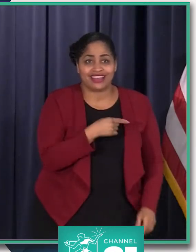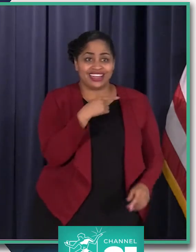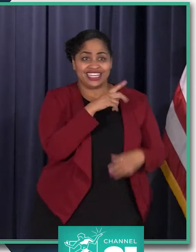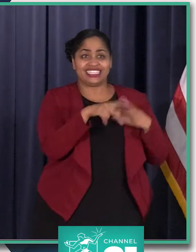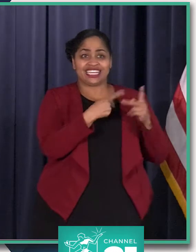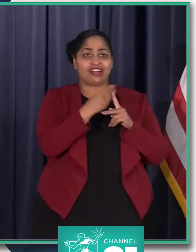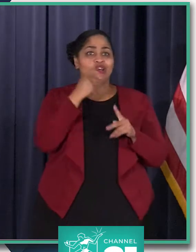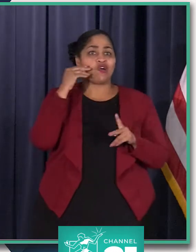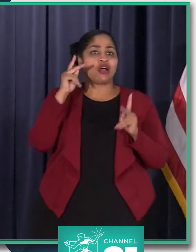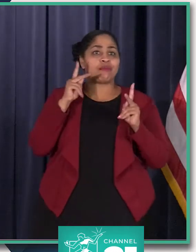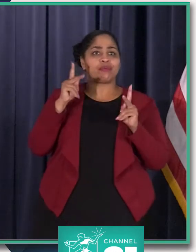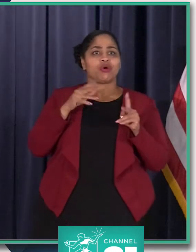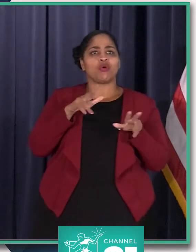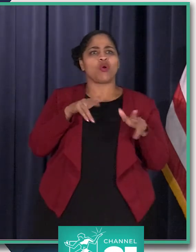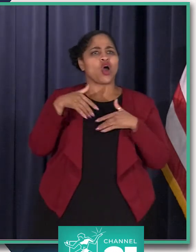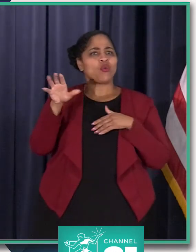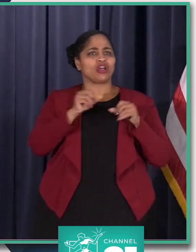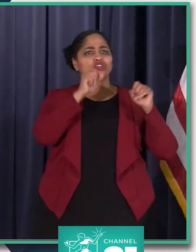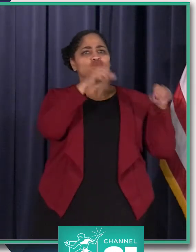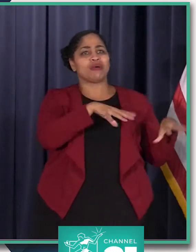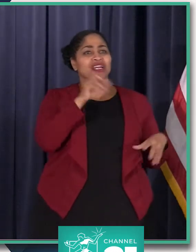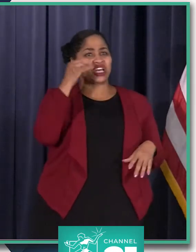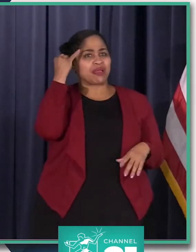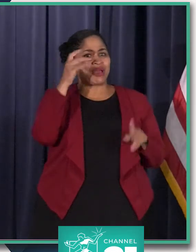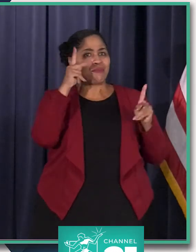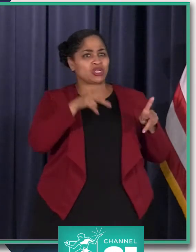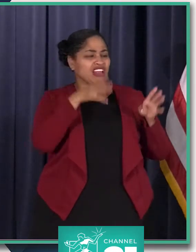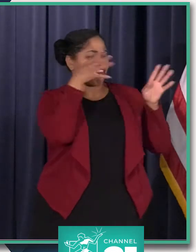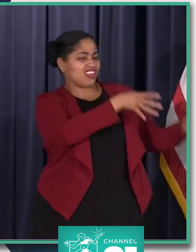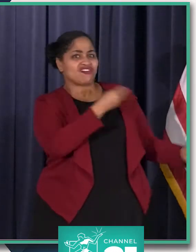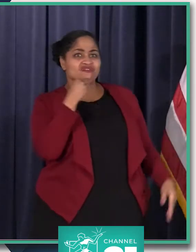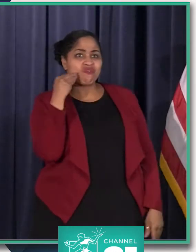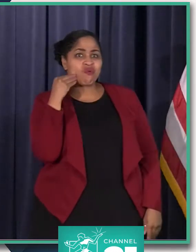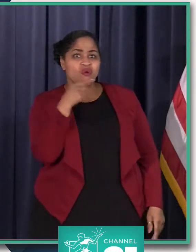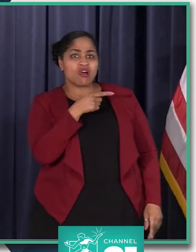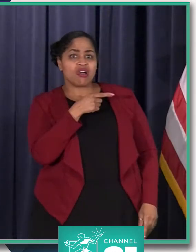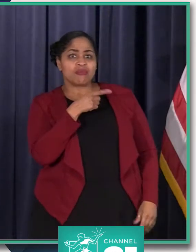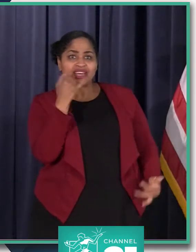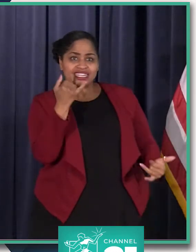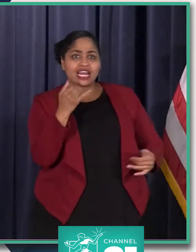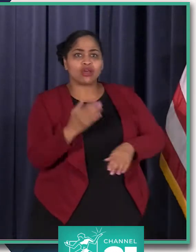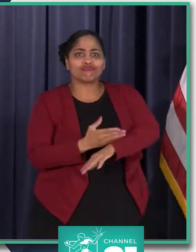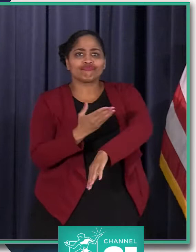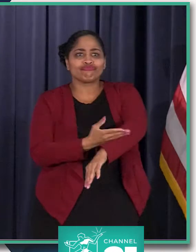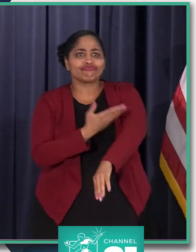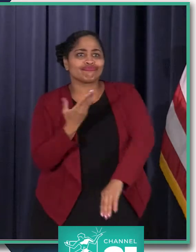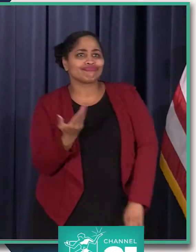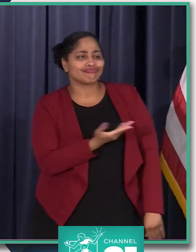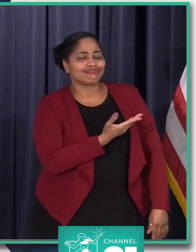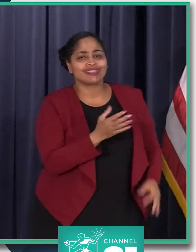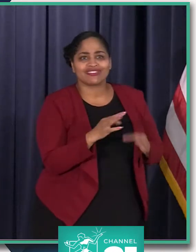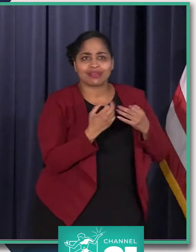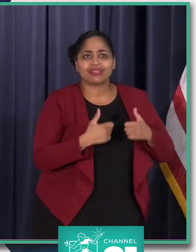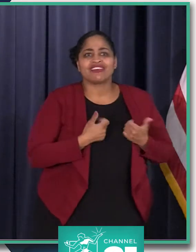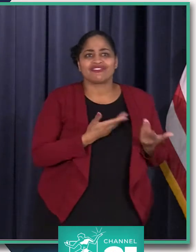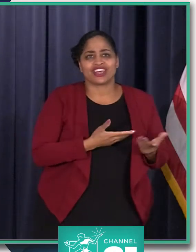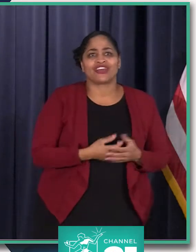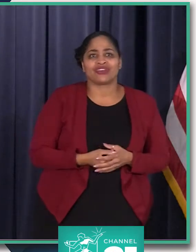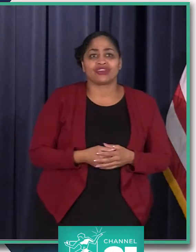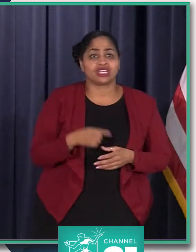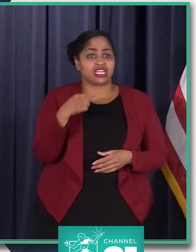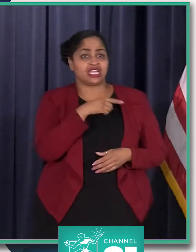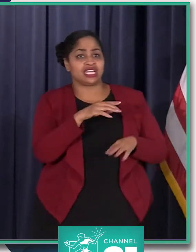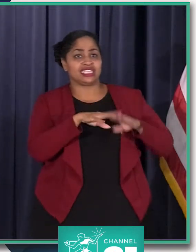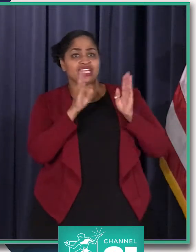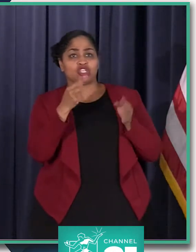of houses people walked away from. Can you imagine somebody walked away from that house on Fullerton? But it's been restored and a family lives there today. This